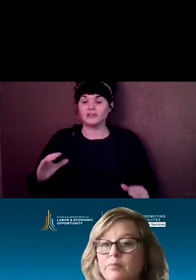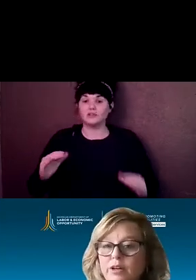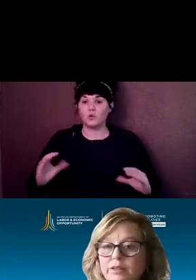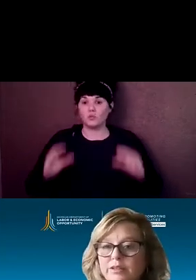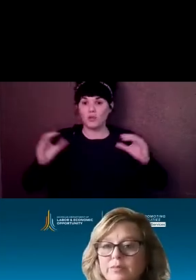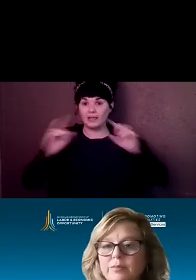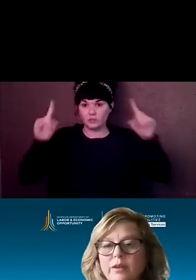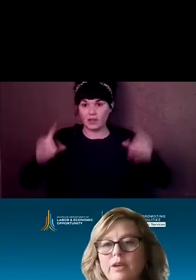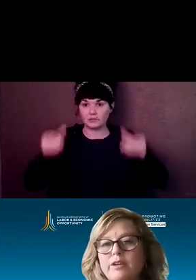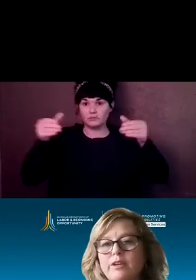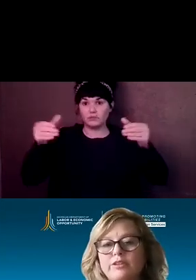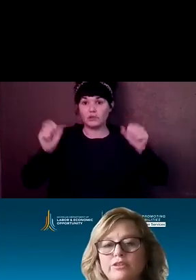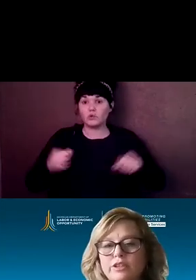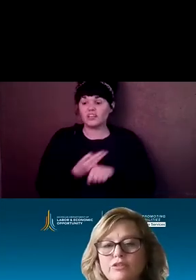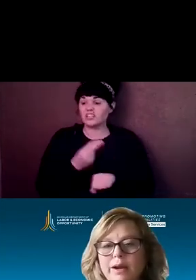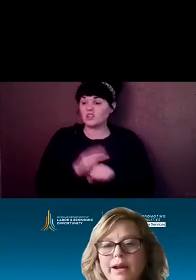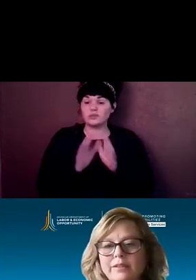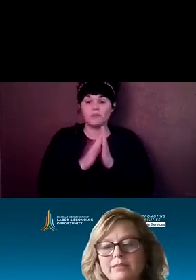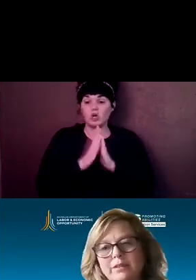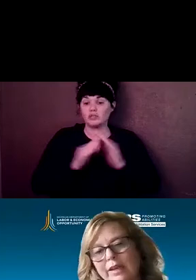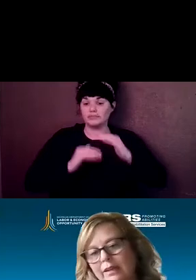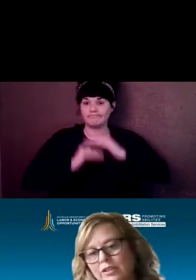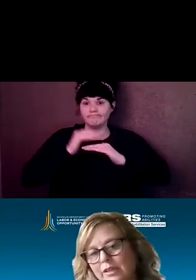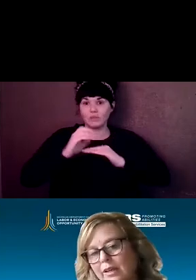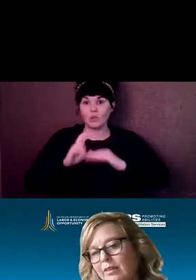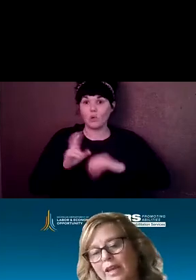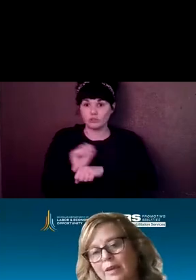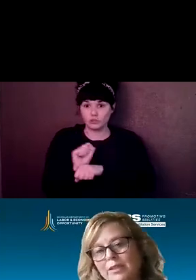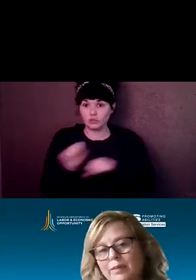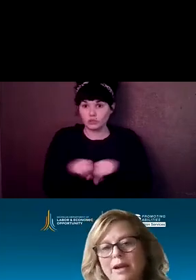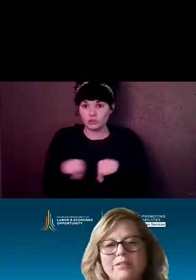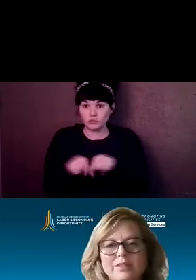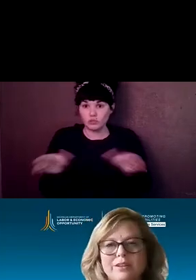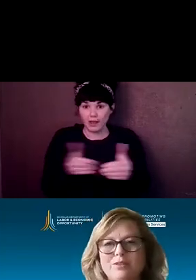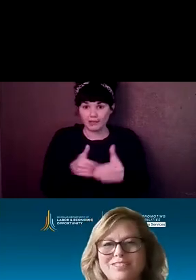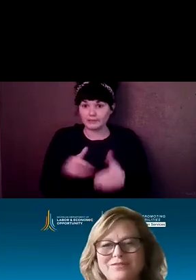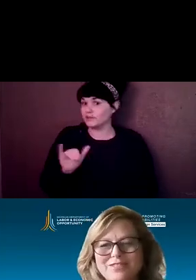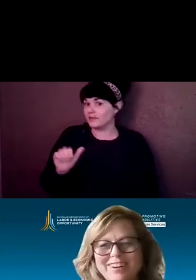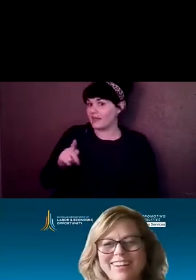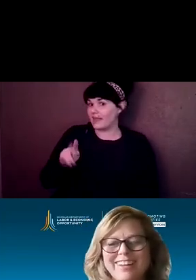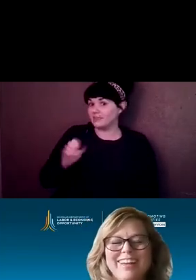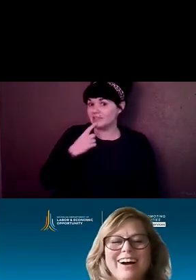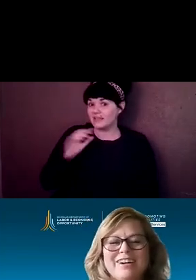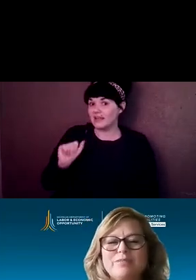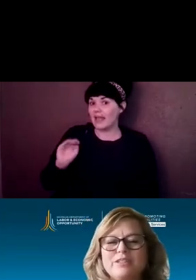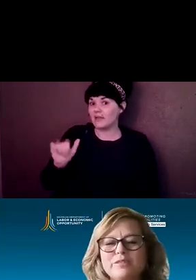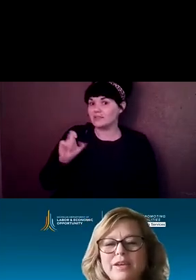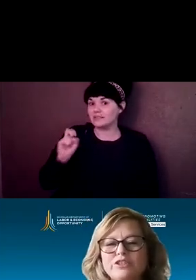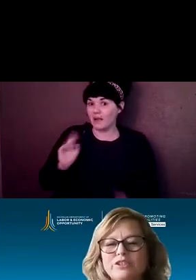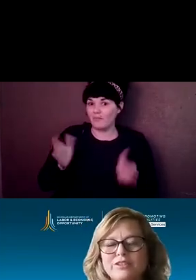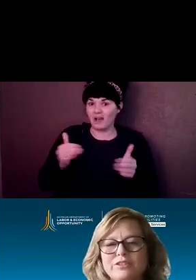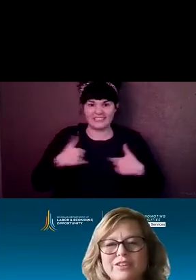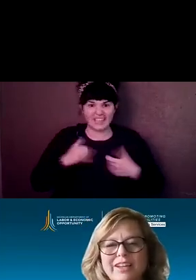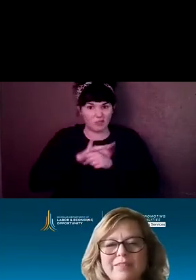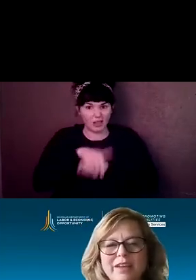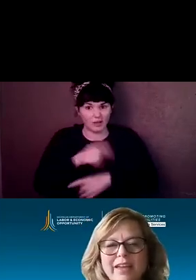of books, maybe a sturdy shoebox. Like Angie said, those Amazon boxes are plentiful, right? But just make sure